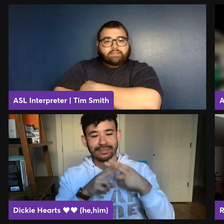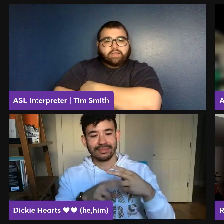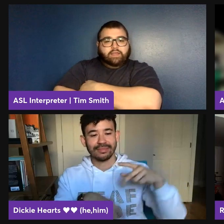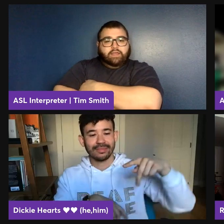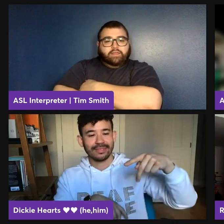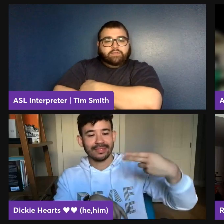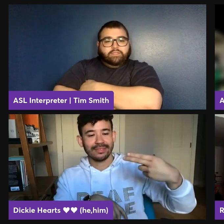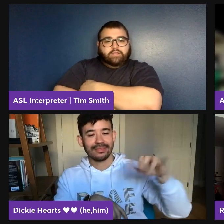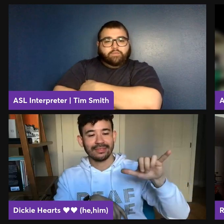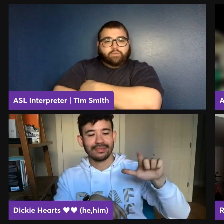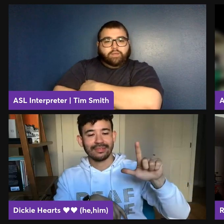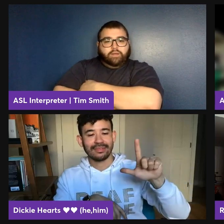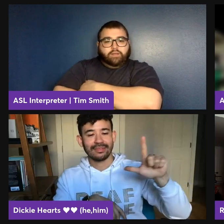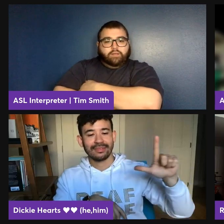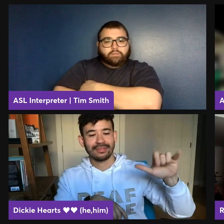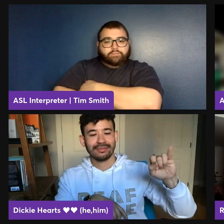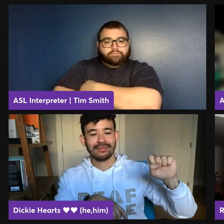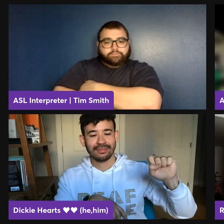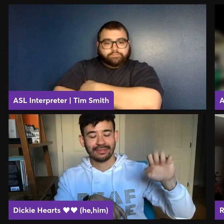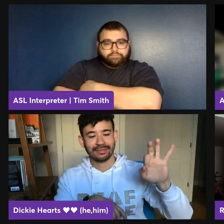1980s, there was a deaf woman,